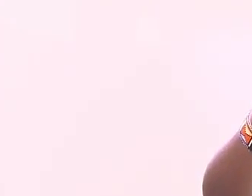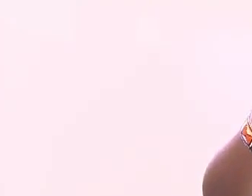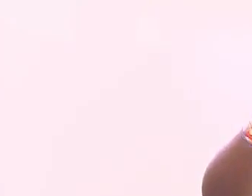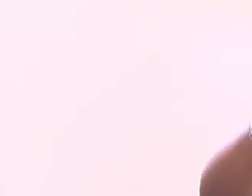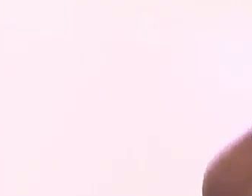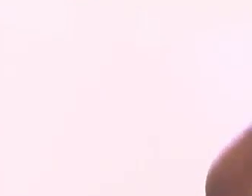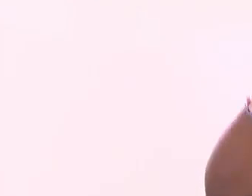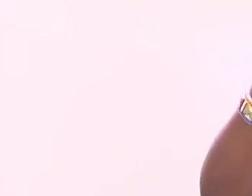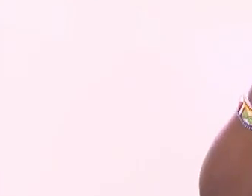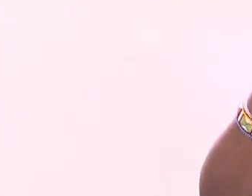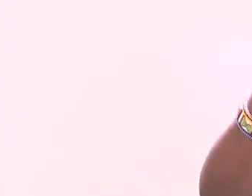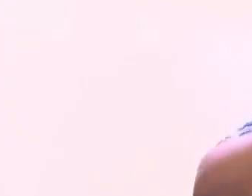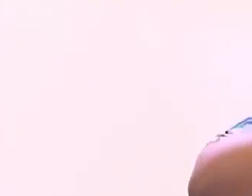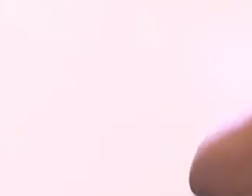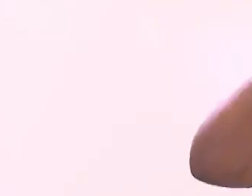from